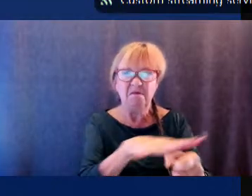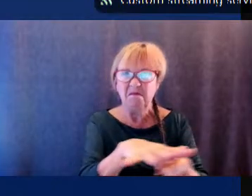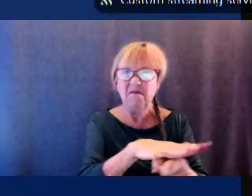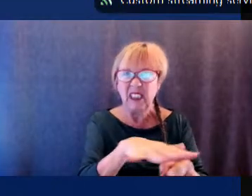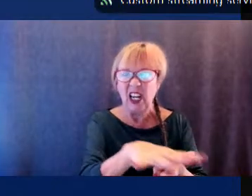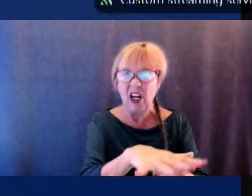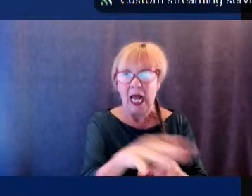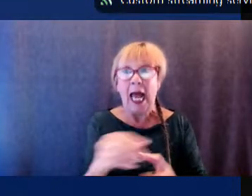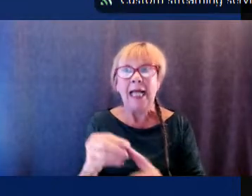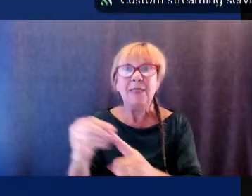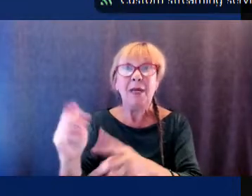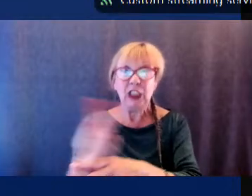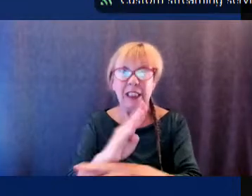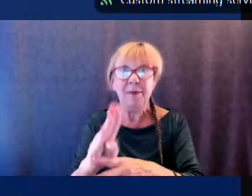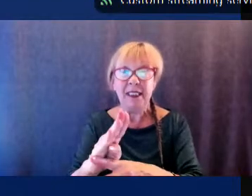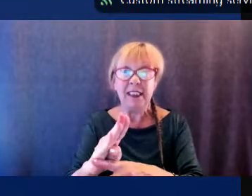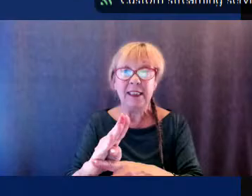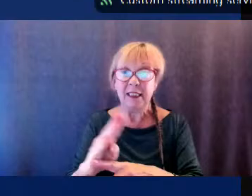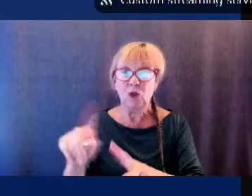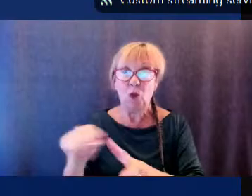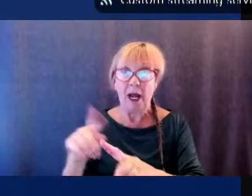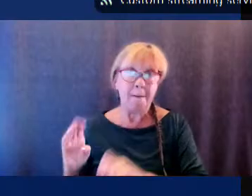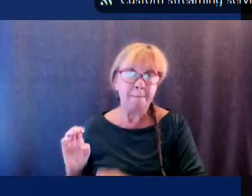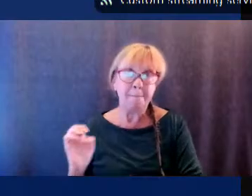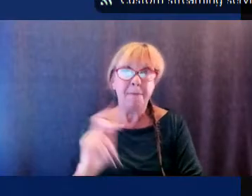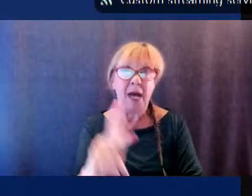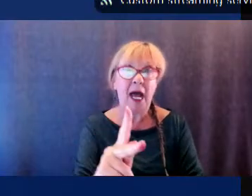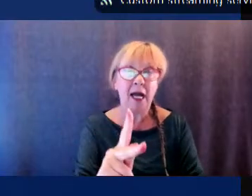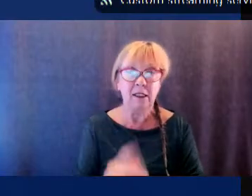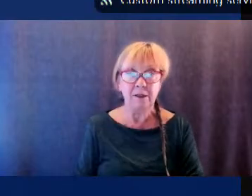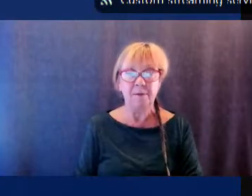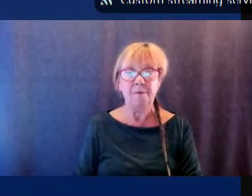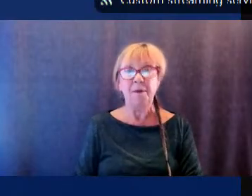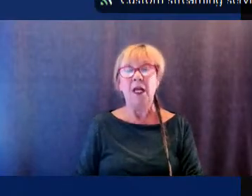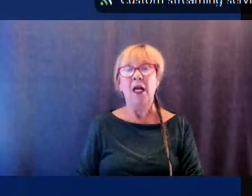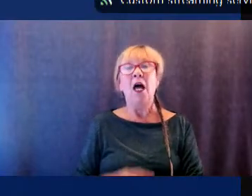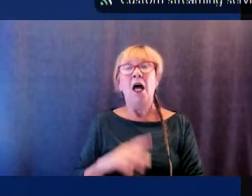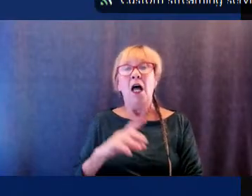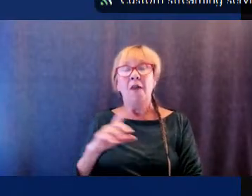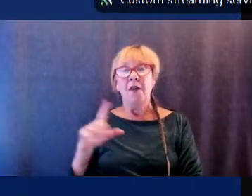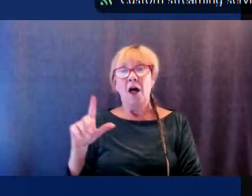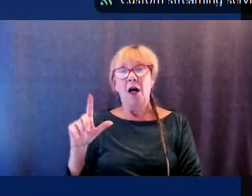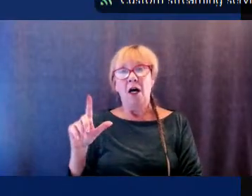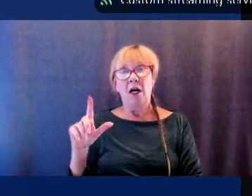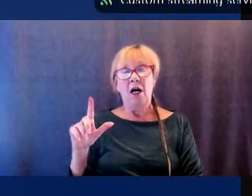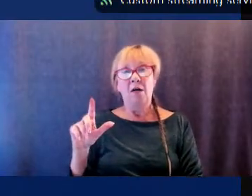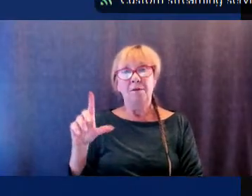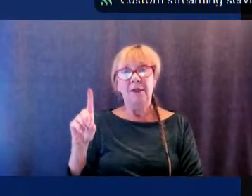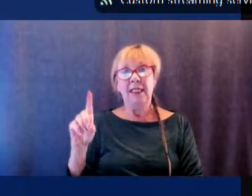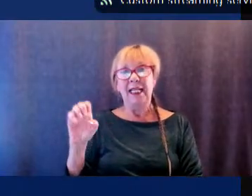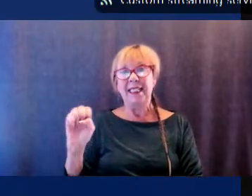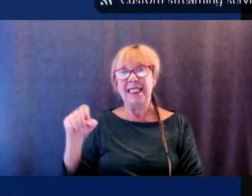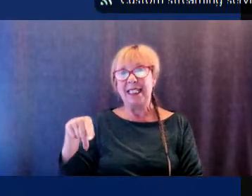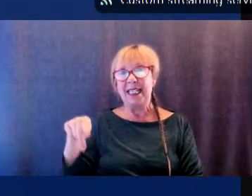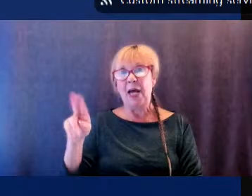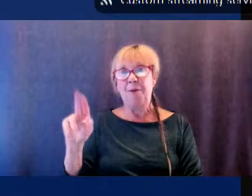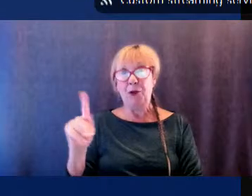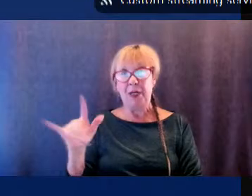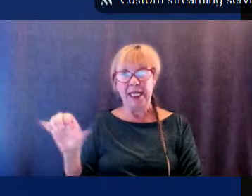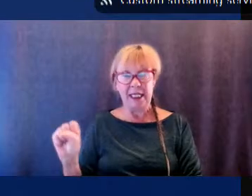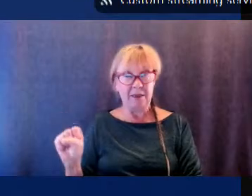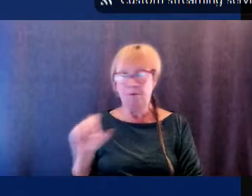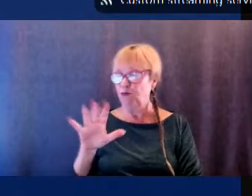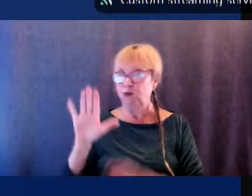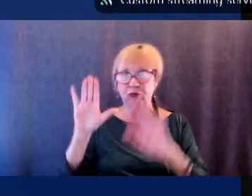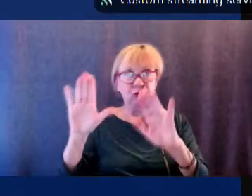for the businesses when they come back. Our Altadena deputies have done a great job. We've executed numerous search warrants in the area